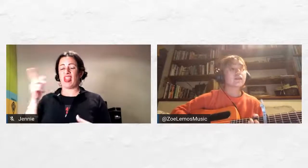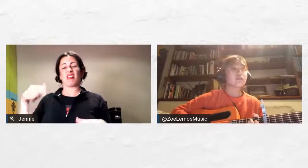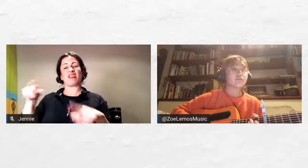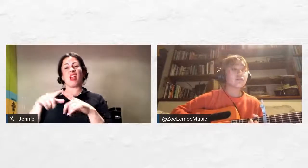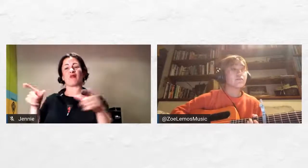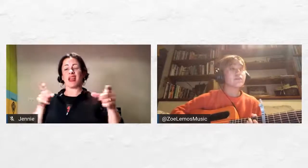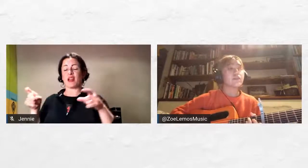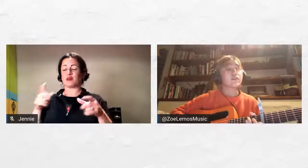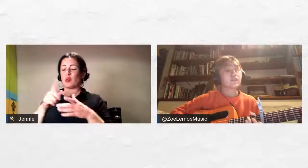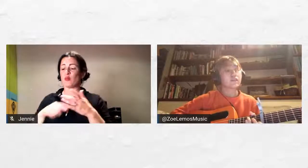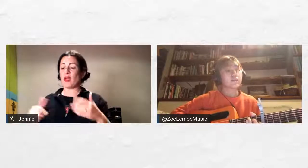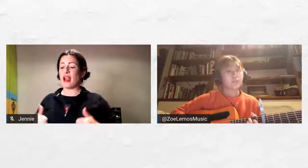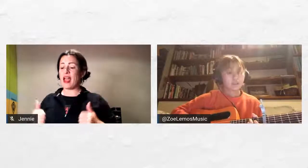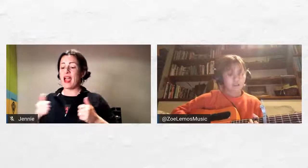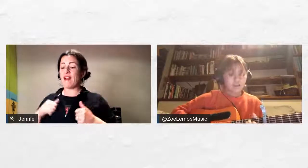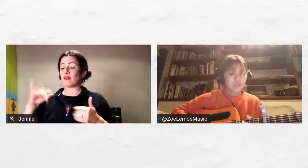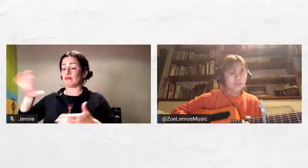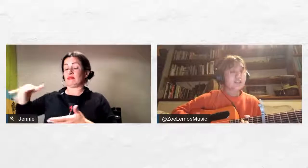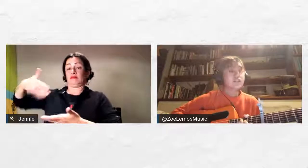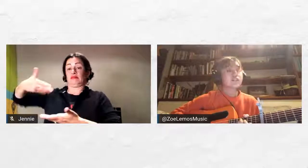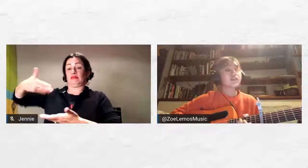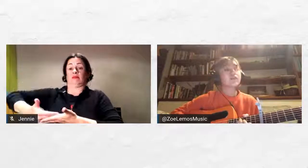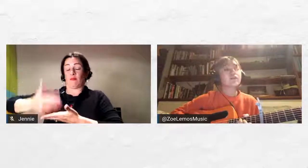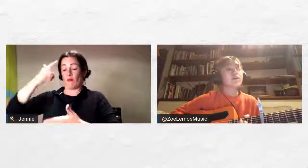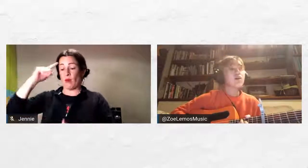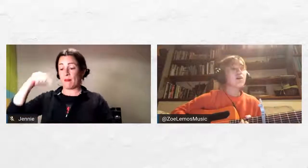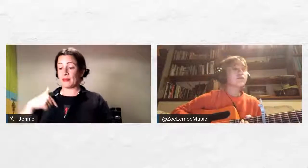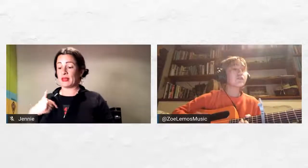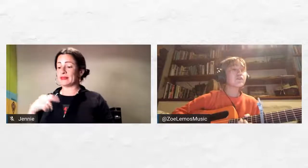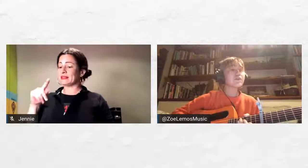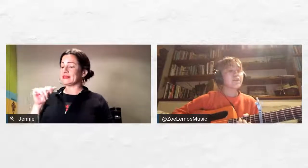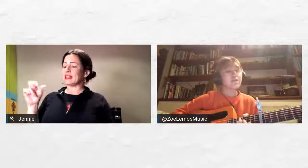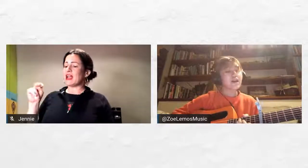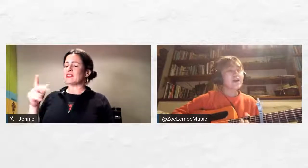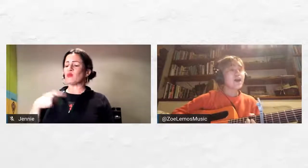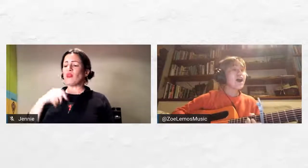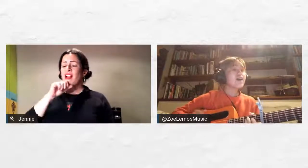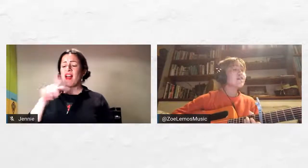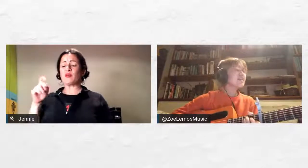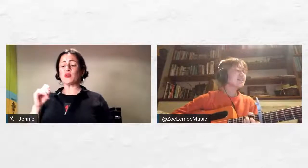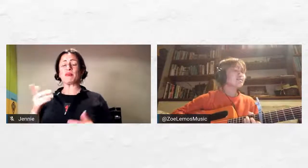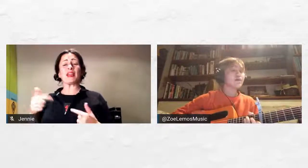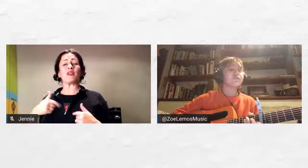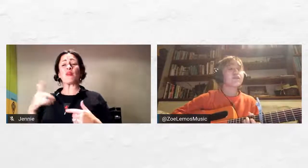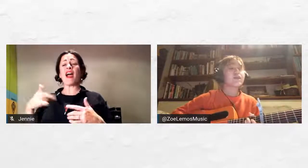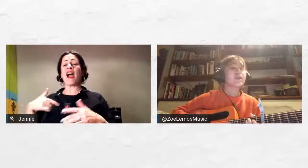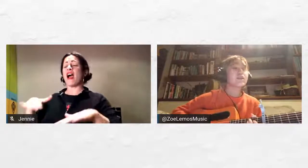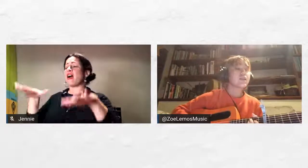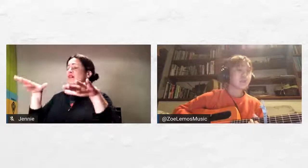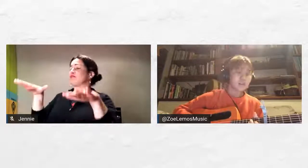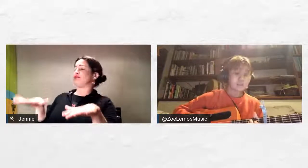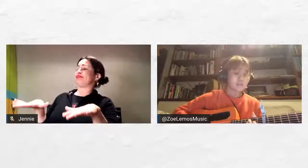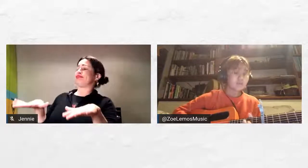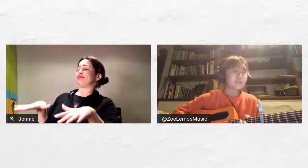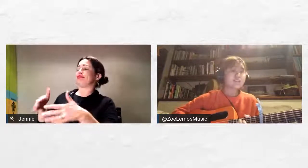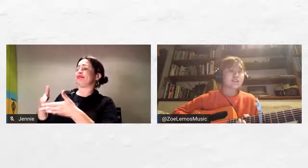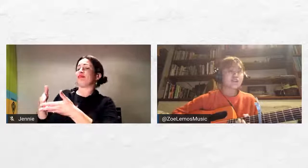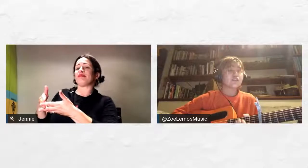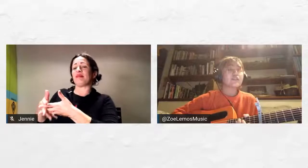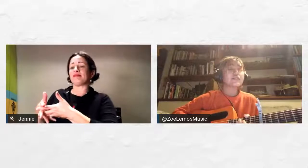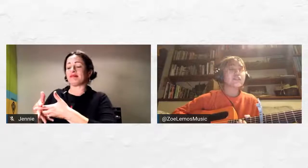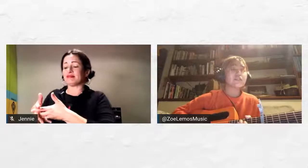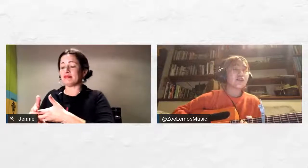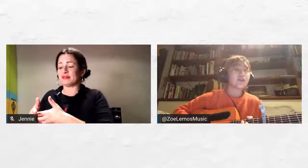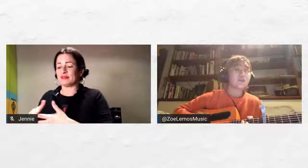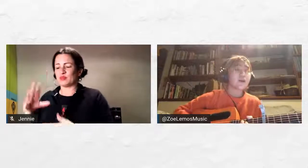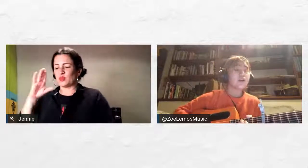life's got for me. Tennessee would love to be where I rest my feet. It's gonna be 60